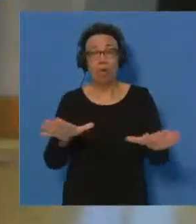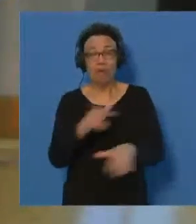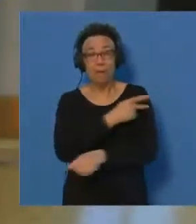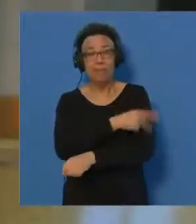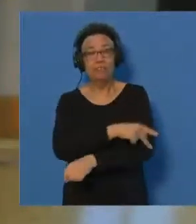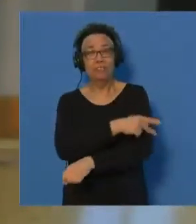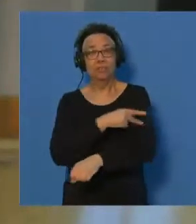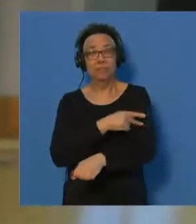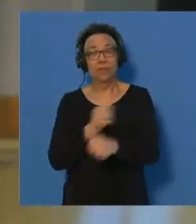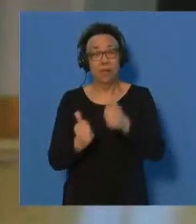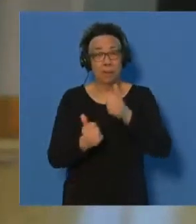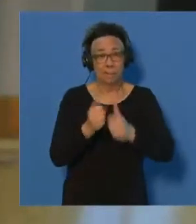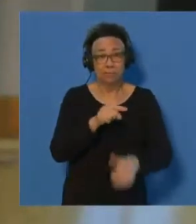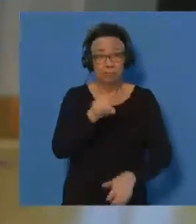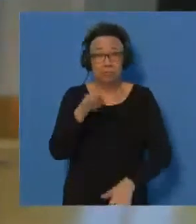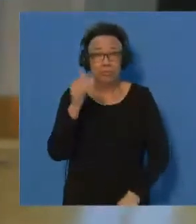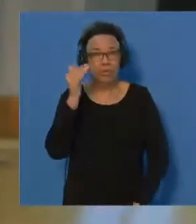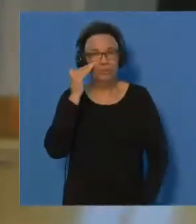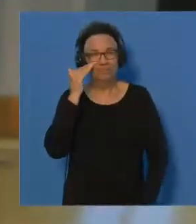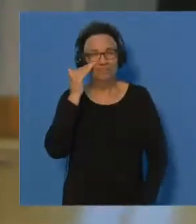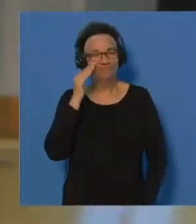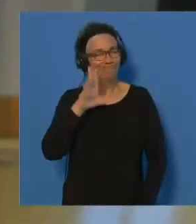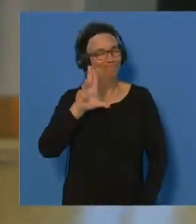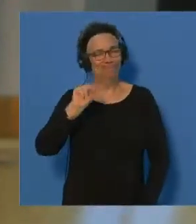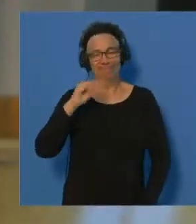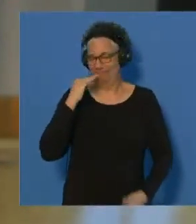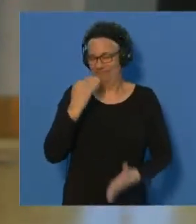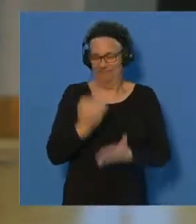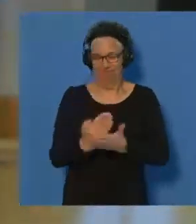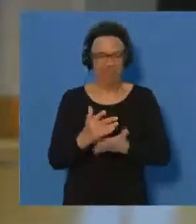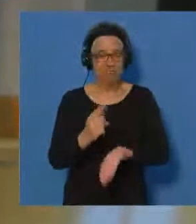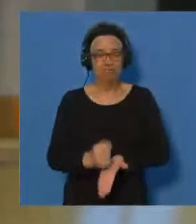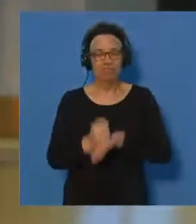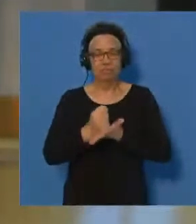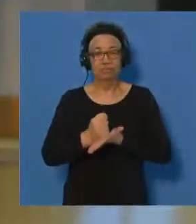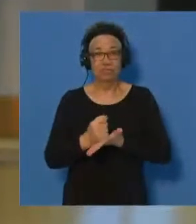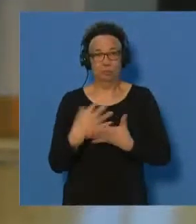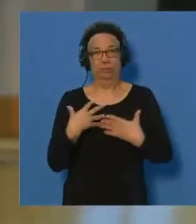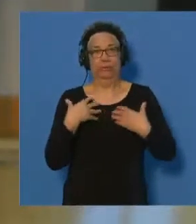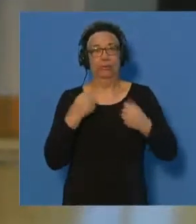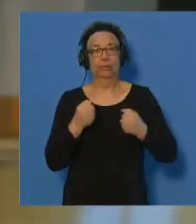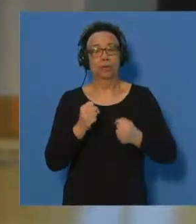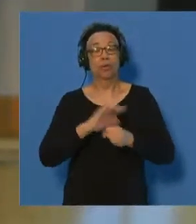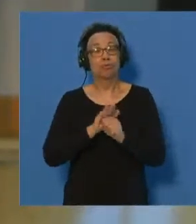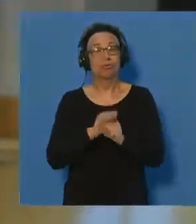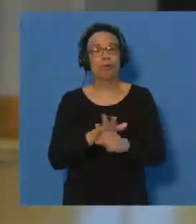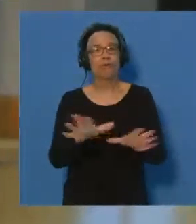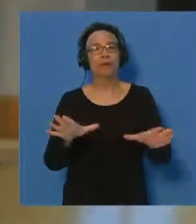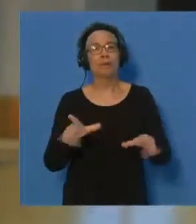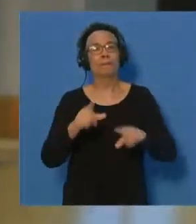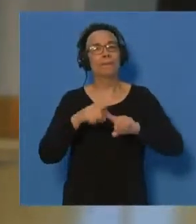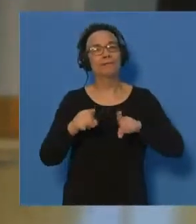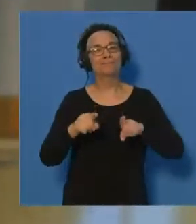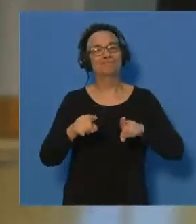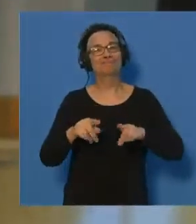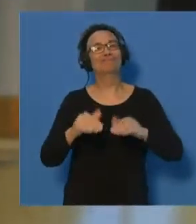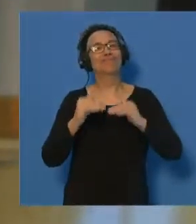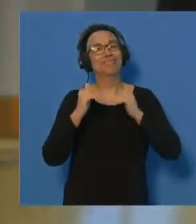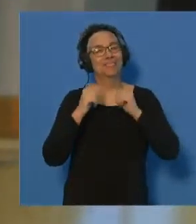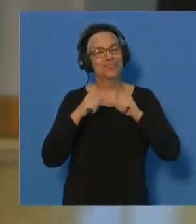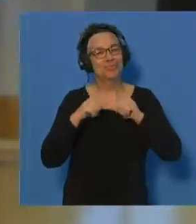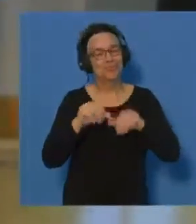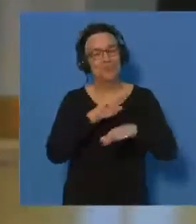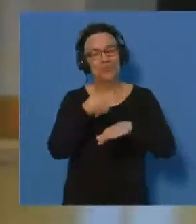as most of you know, currently there are no proven treatments to cure COVID-19. However, the standard of care for COVID-19